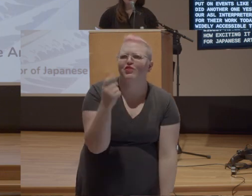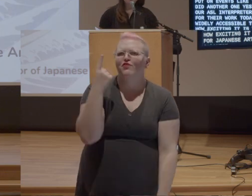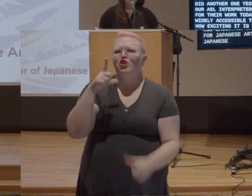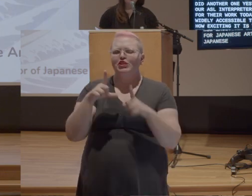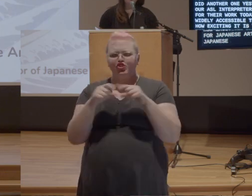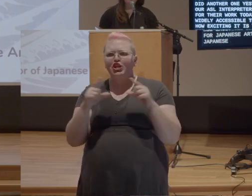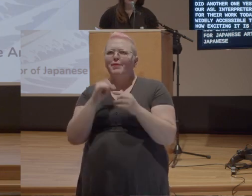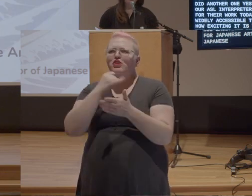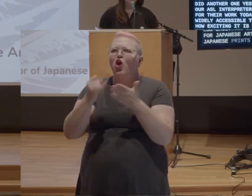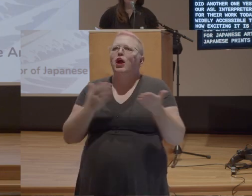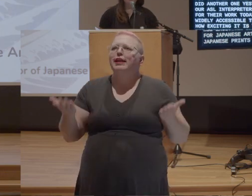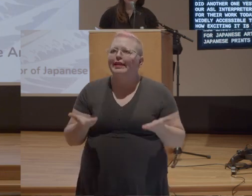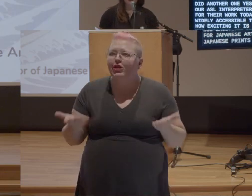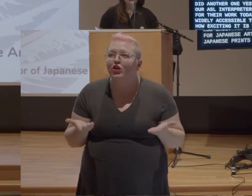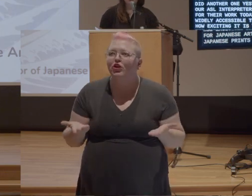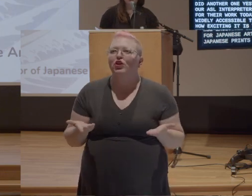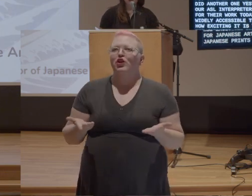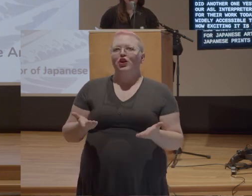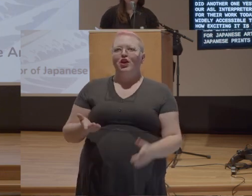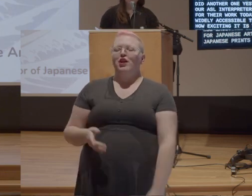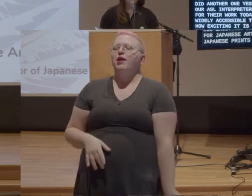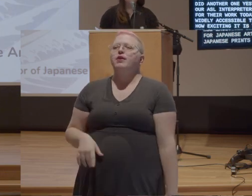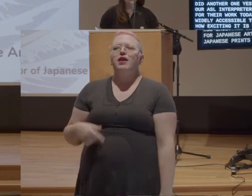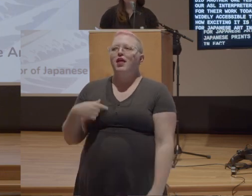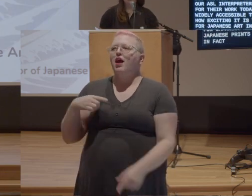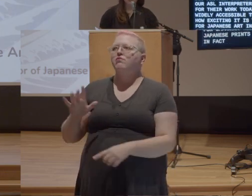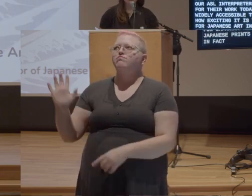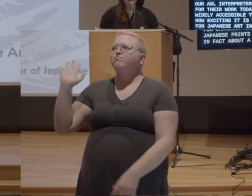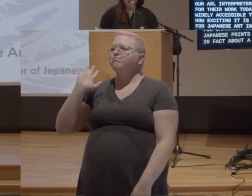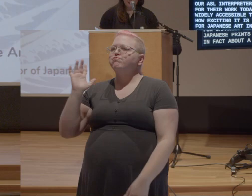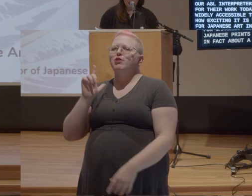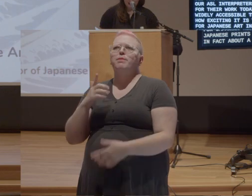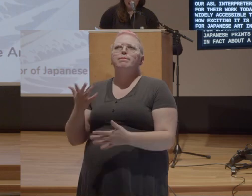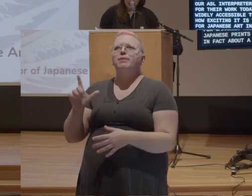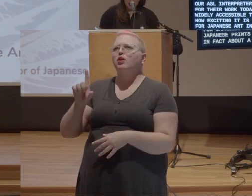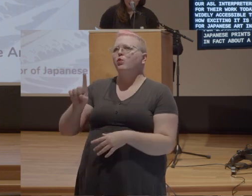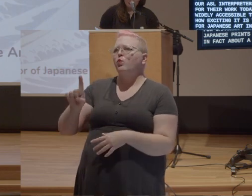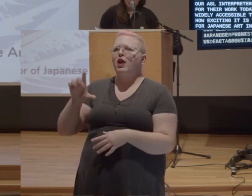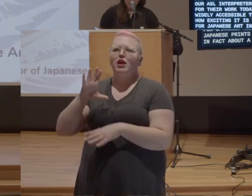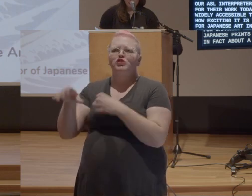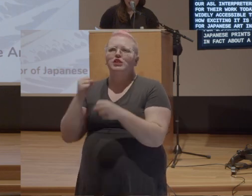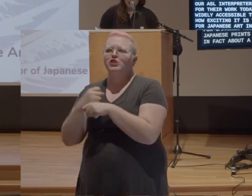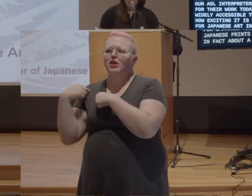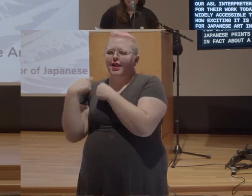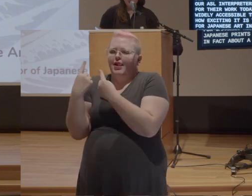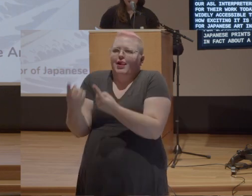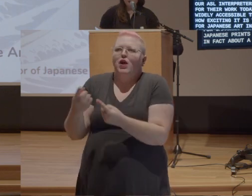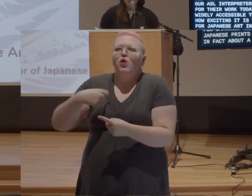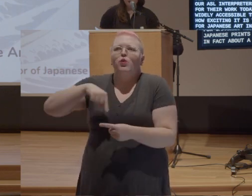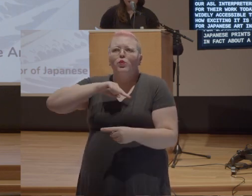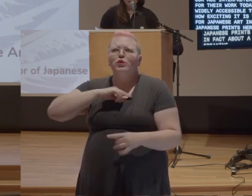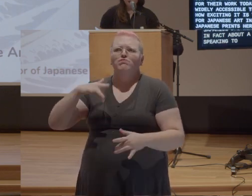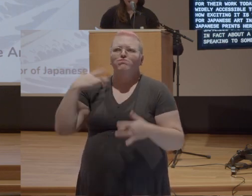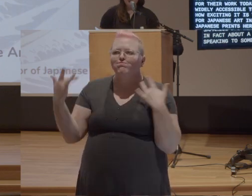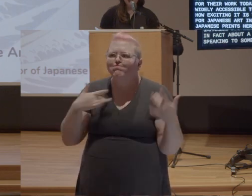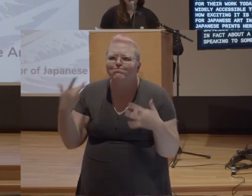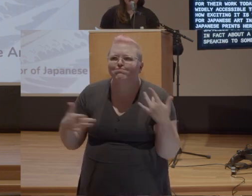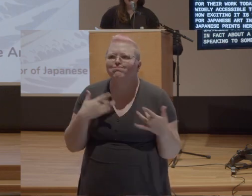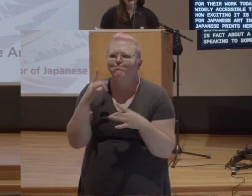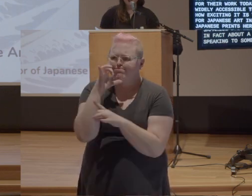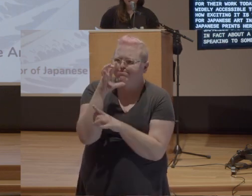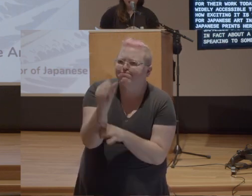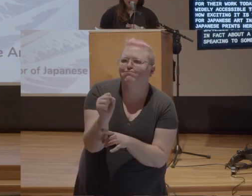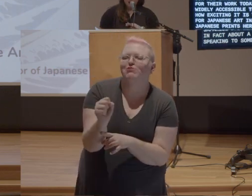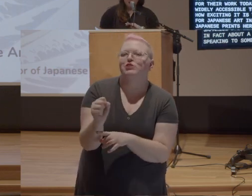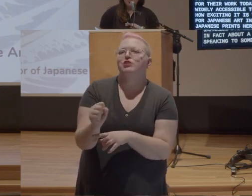Japanese prints here goes back quite a long time, in fact, about a century at least. On Friday, I was speaking to someone who is in